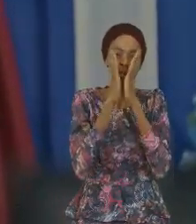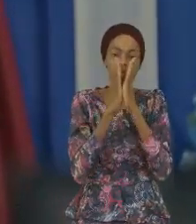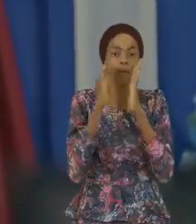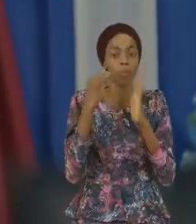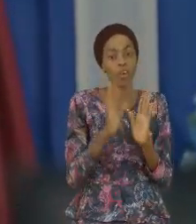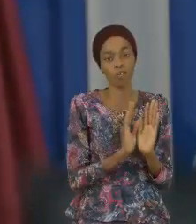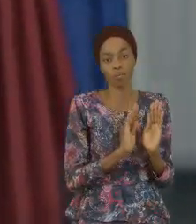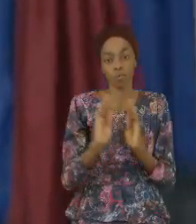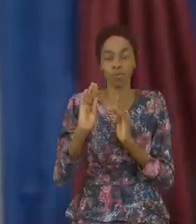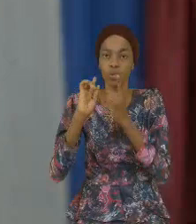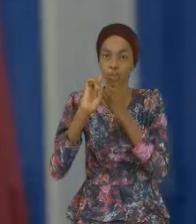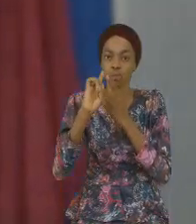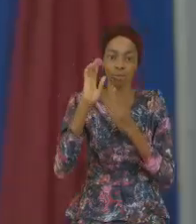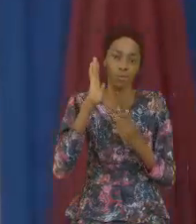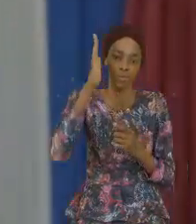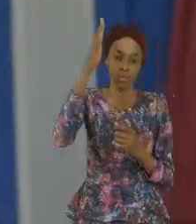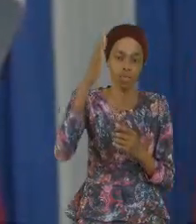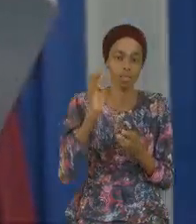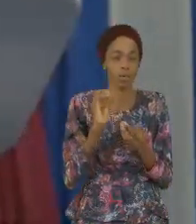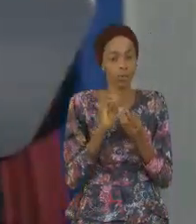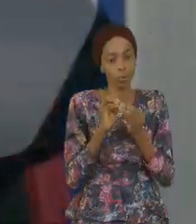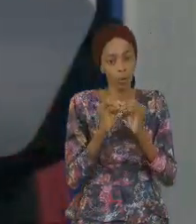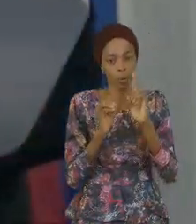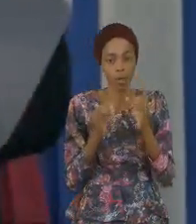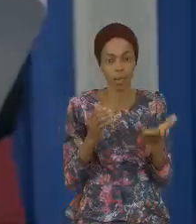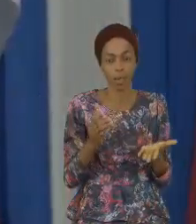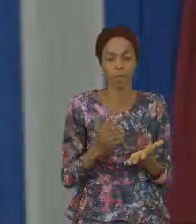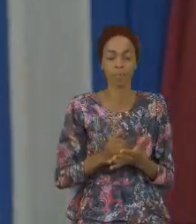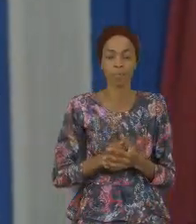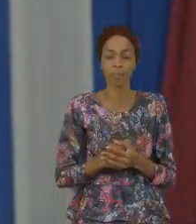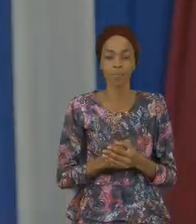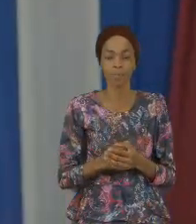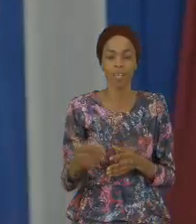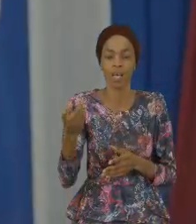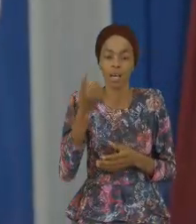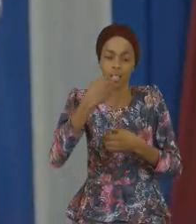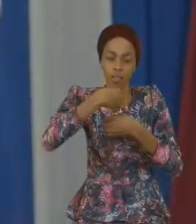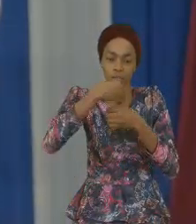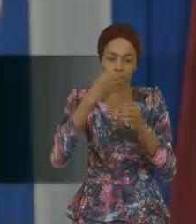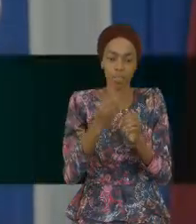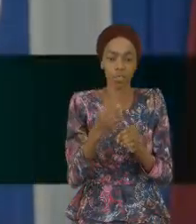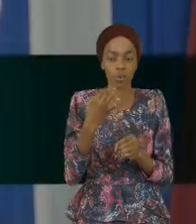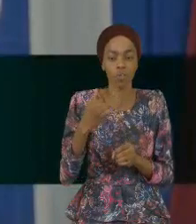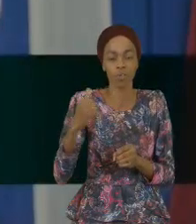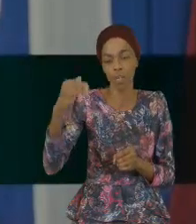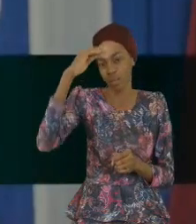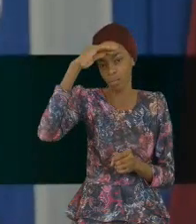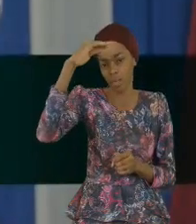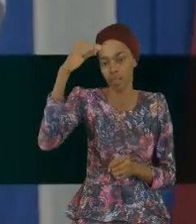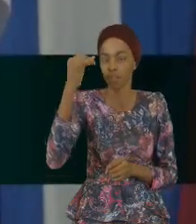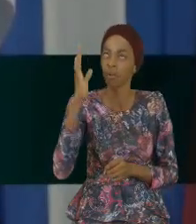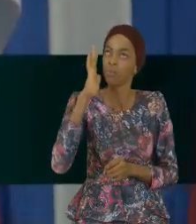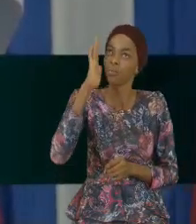movement towards destiny. Look at number one there. Number one, the formation of a man